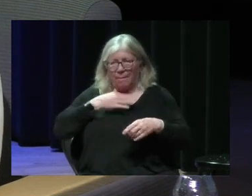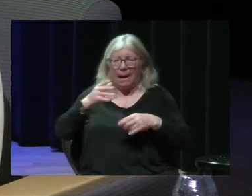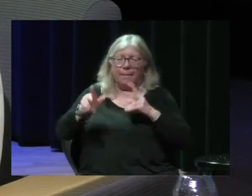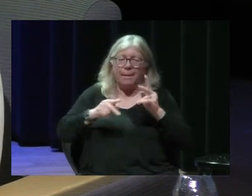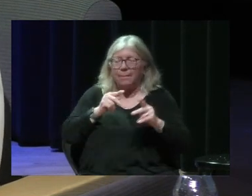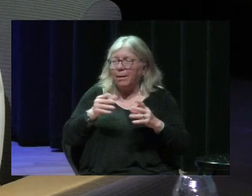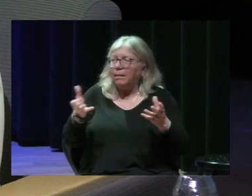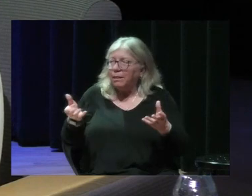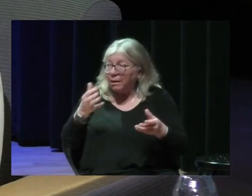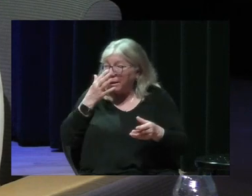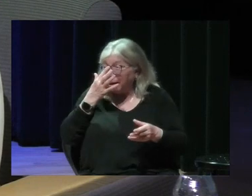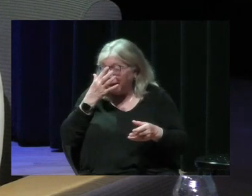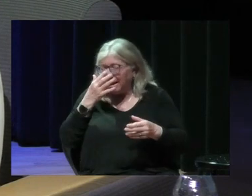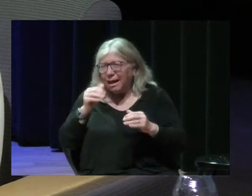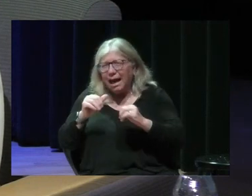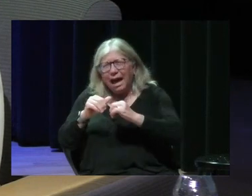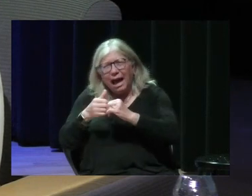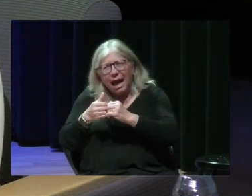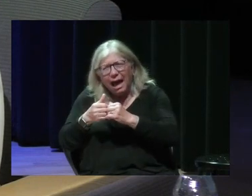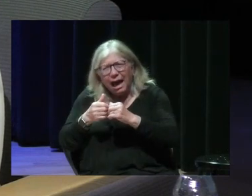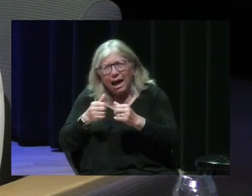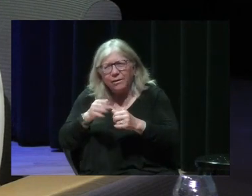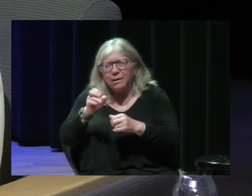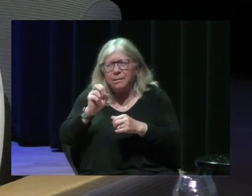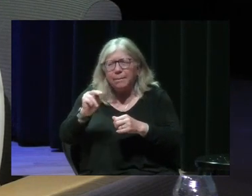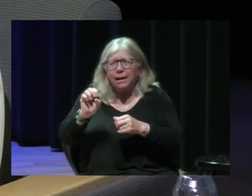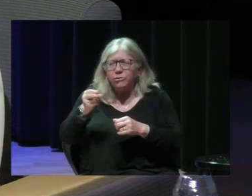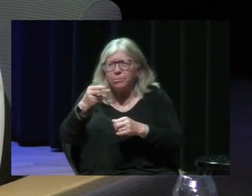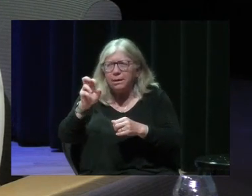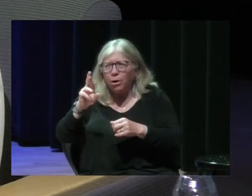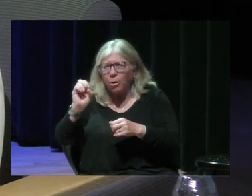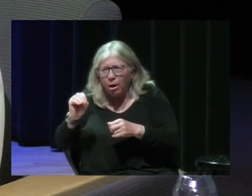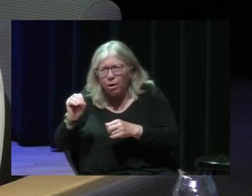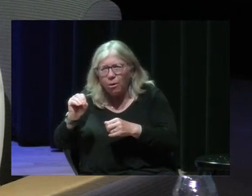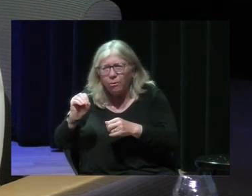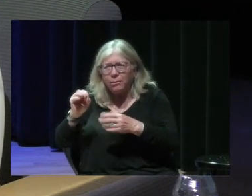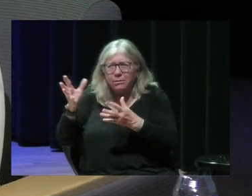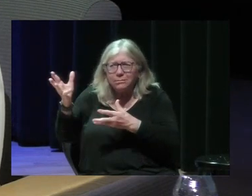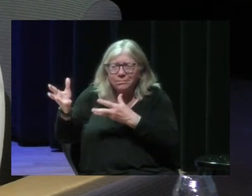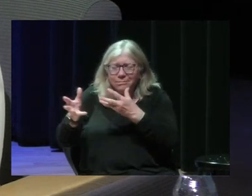how come? How did Ben Shapiro get to be your guy?